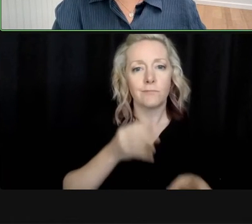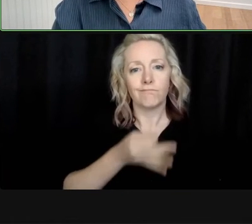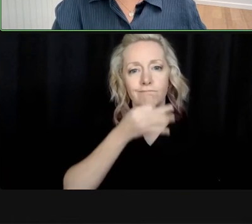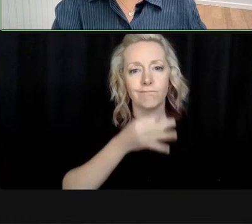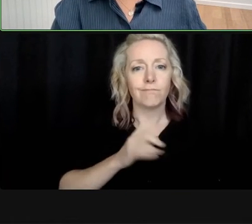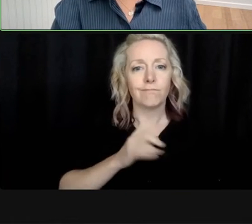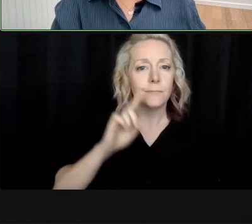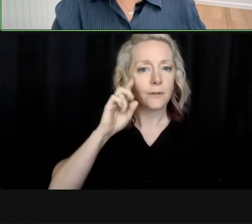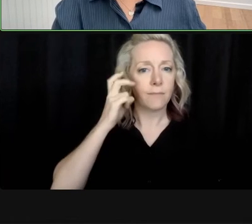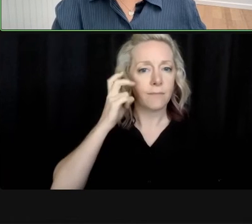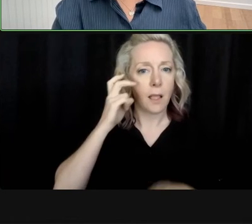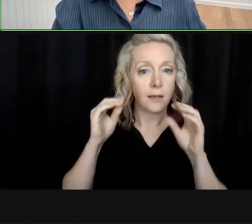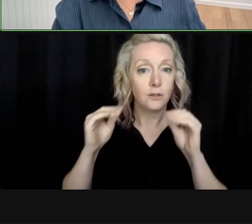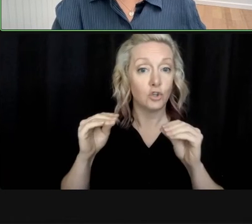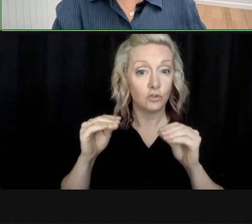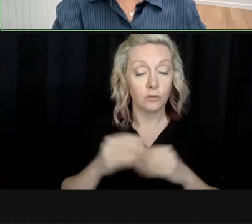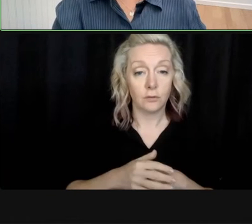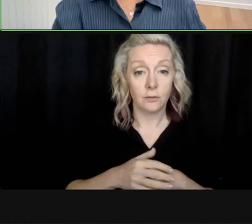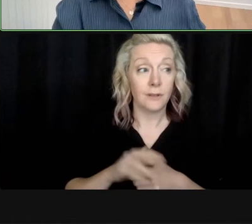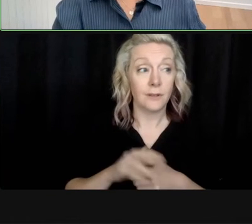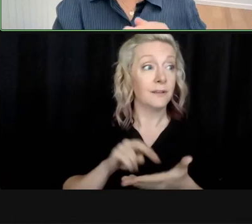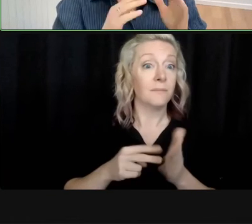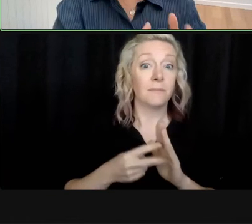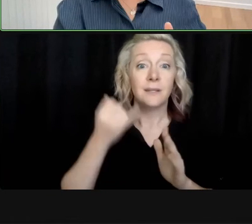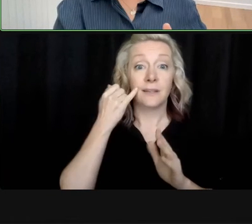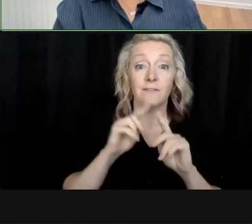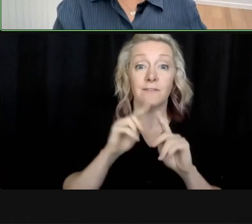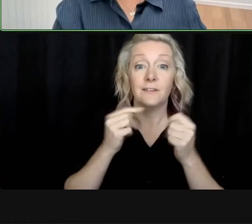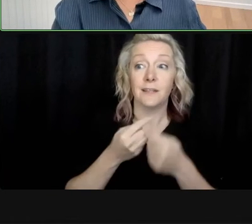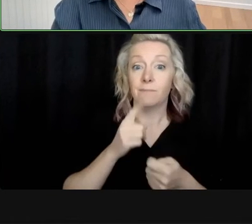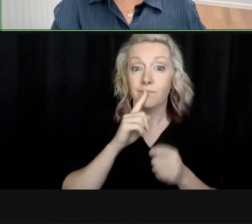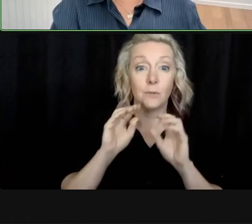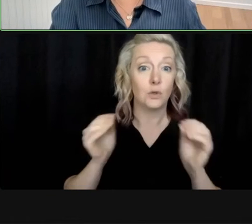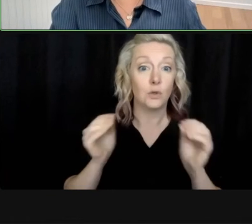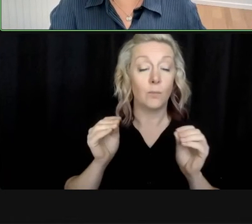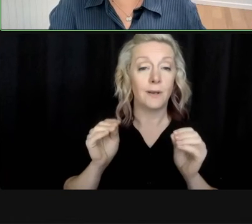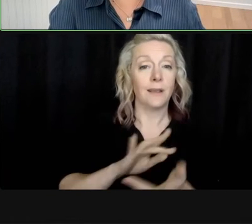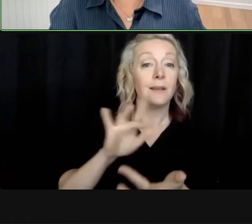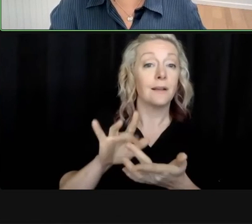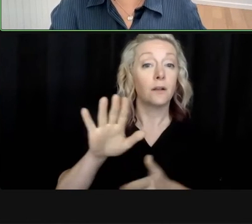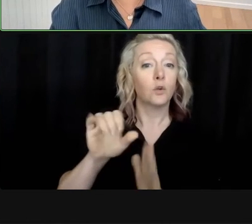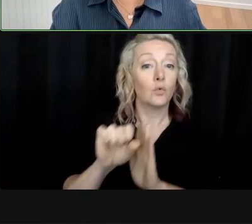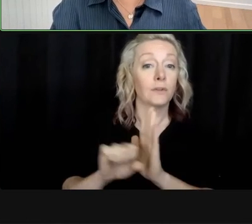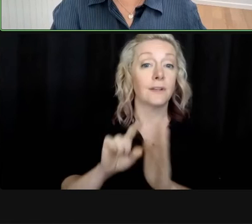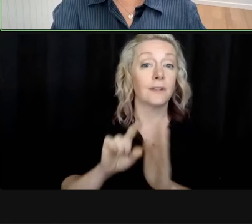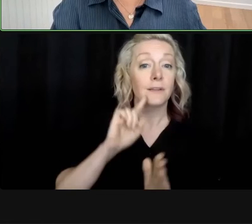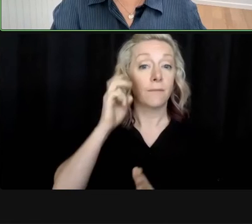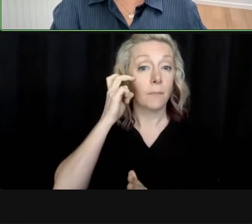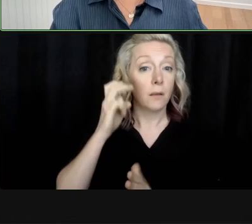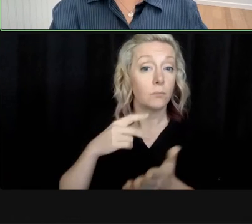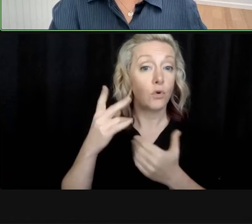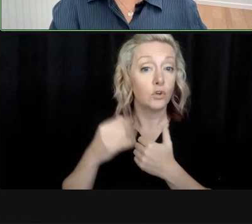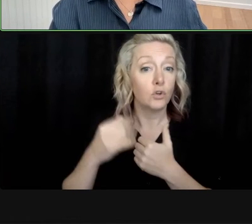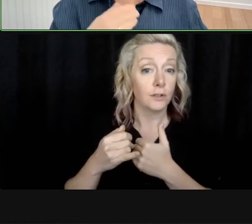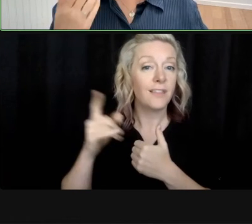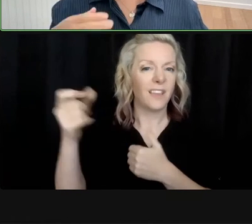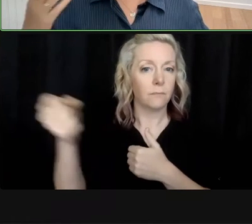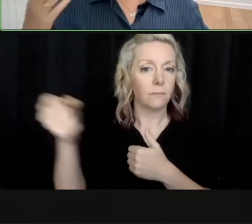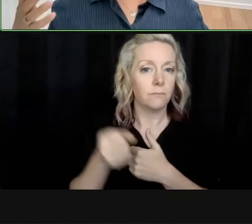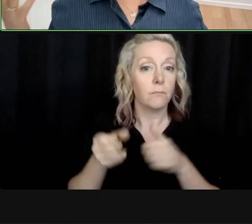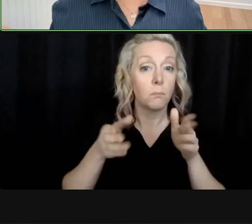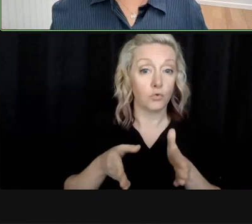education. So if there's not someone on your team that can do that, contact your state deafblind project because they can help you with that. Think